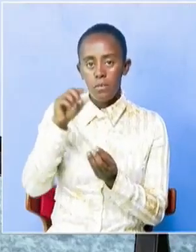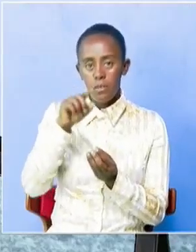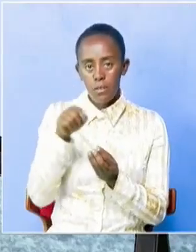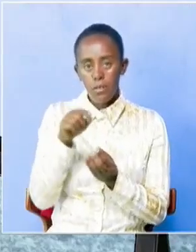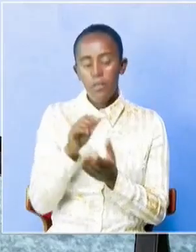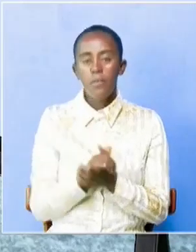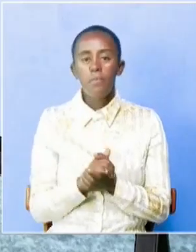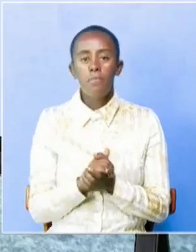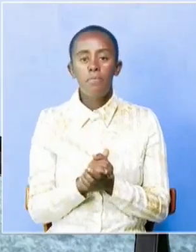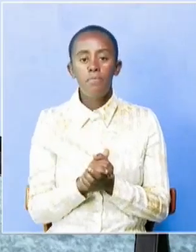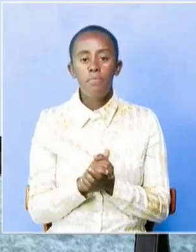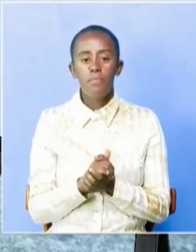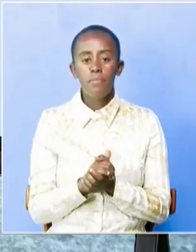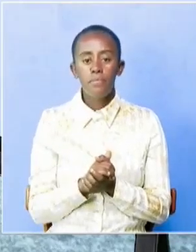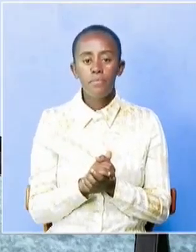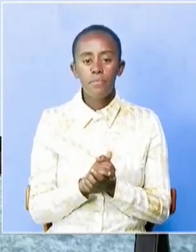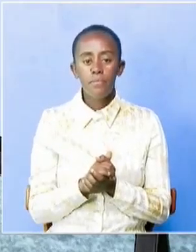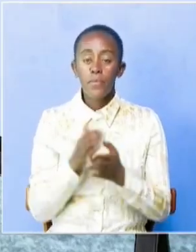apostrophe after